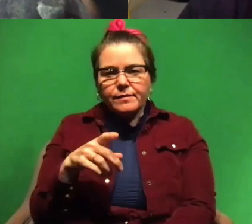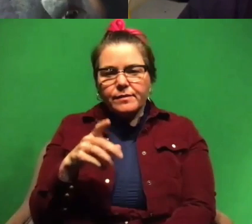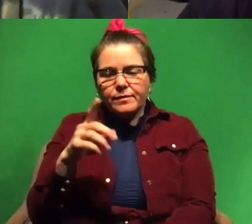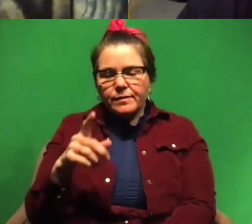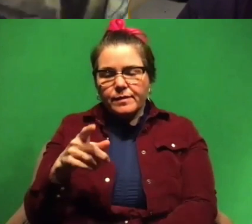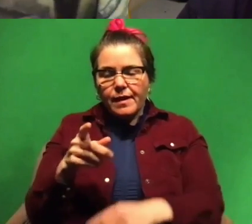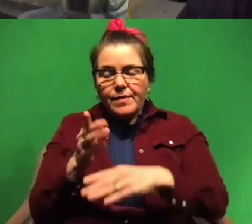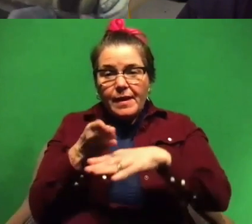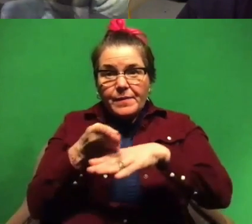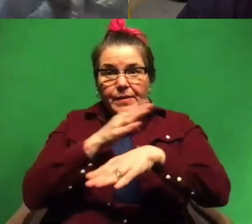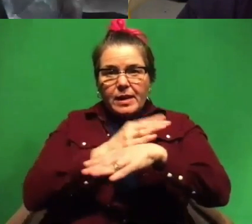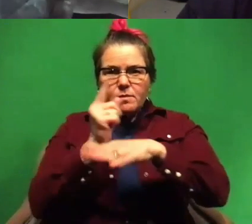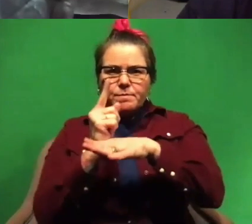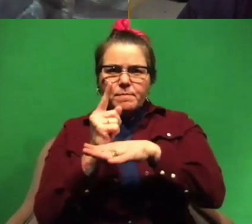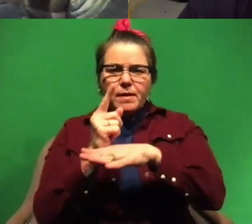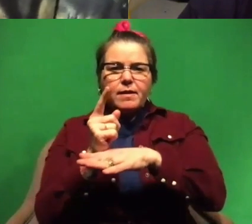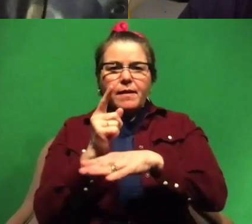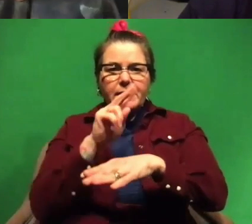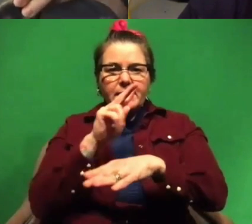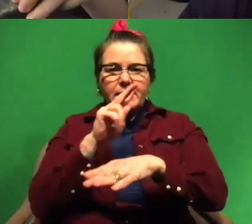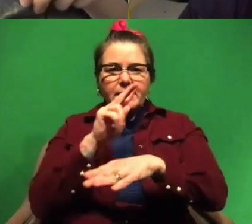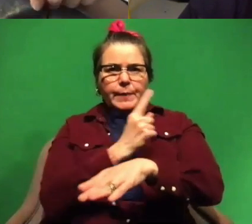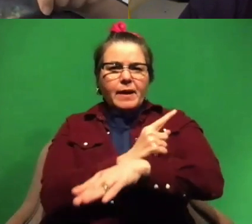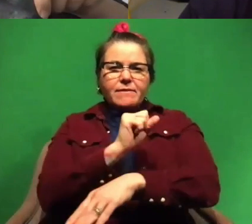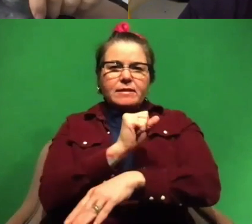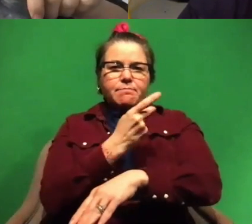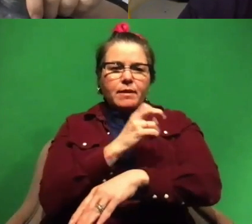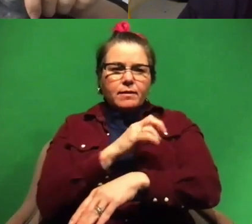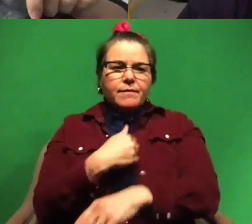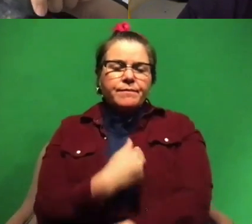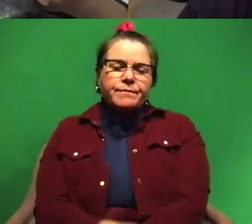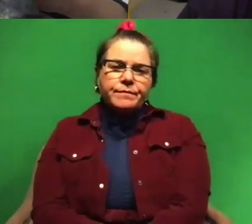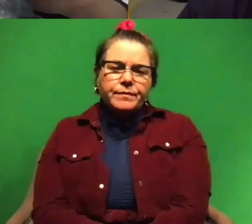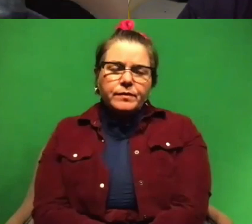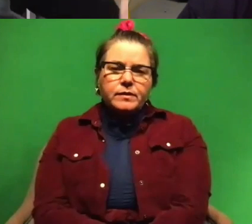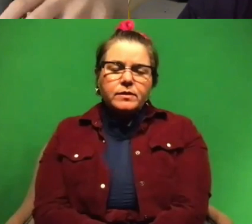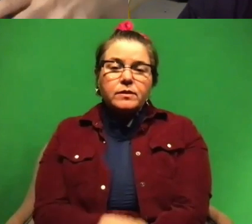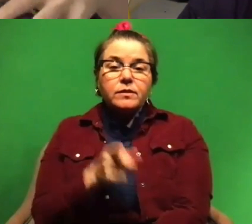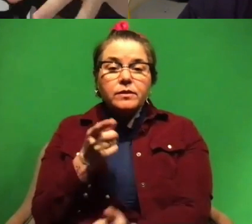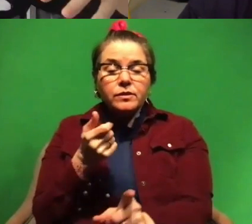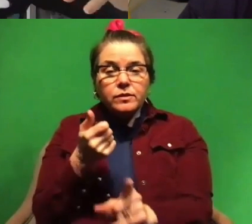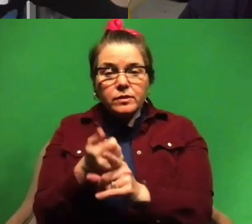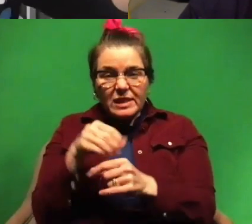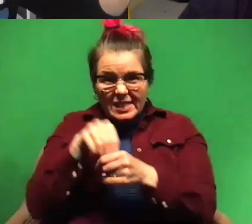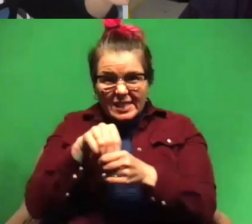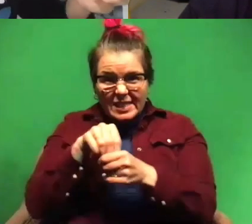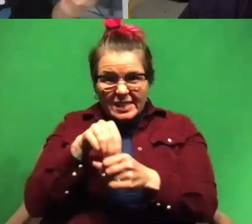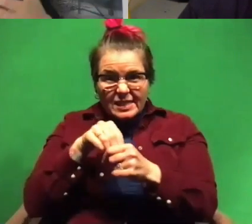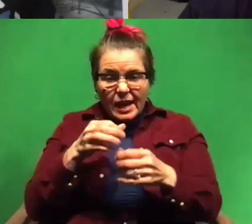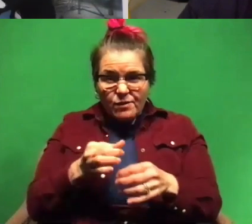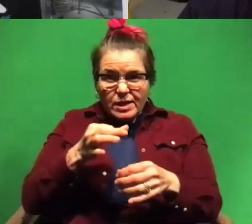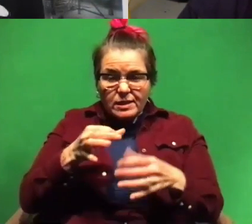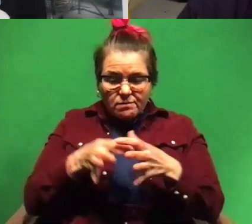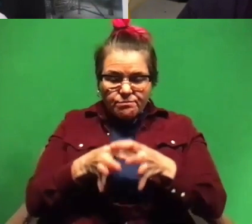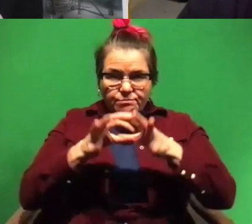dorsal fins and in front of the second dorsal fin here. And if you look at the rings inside of that, you can see,